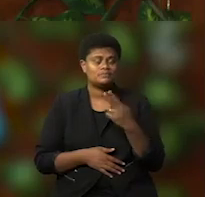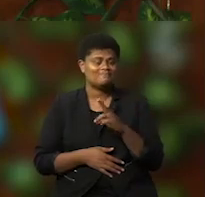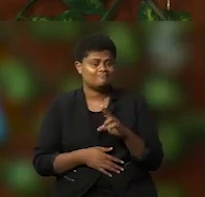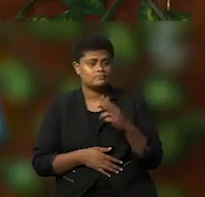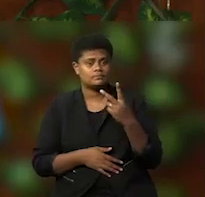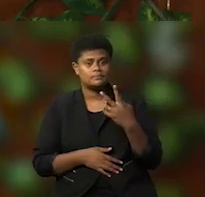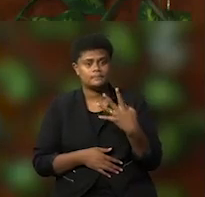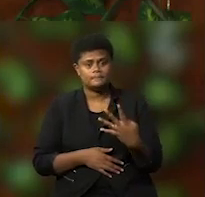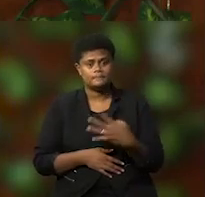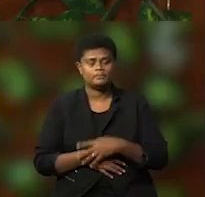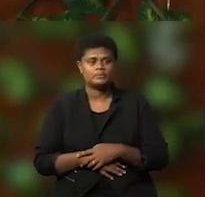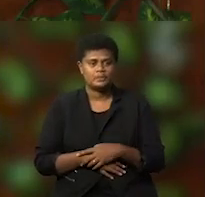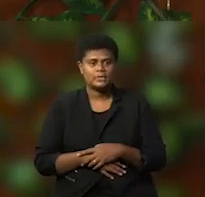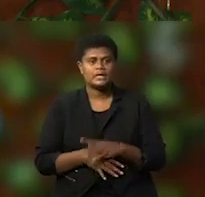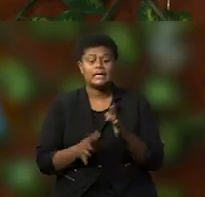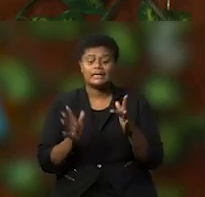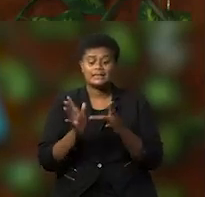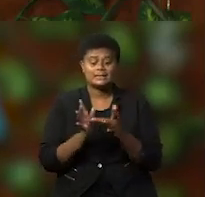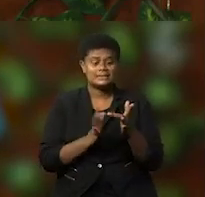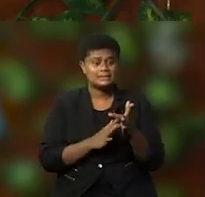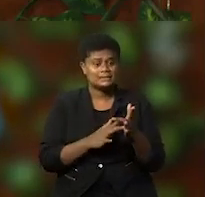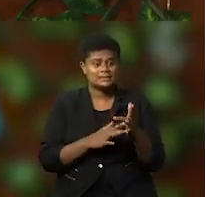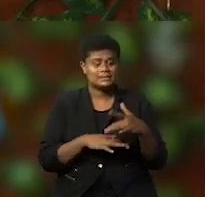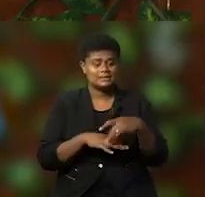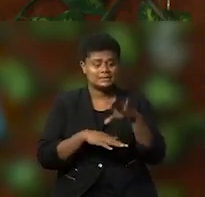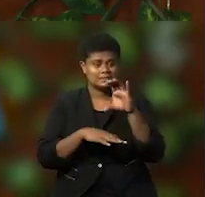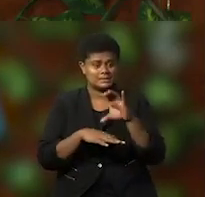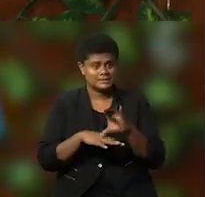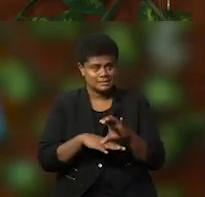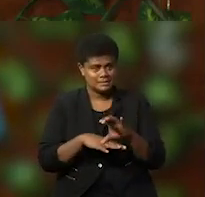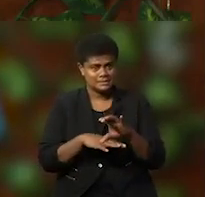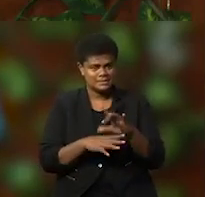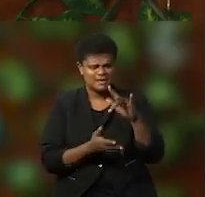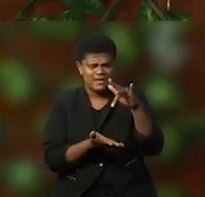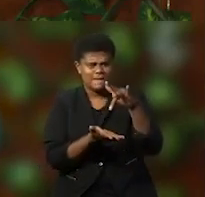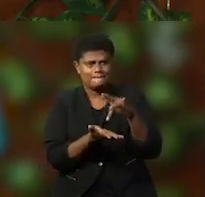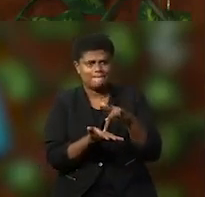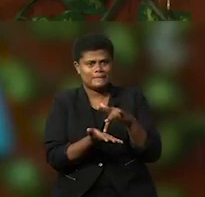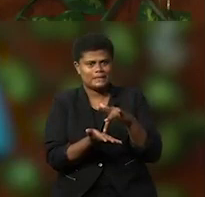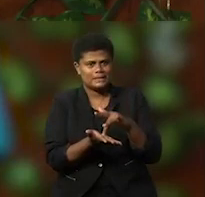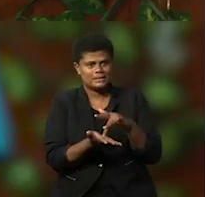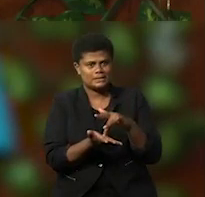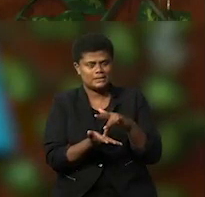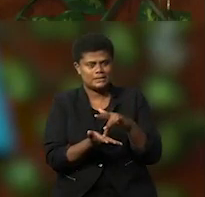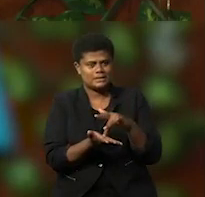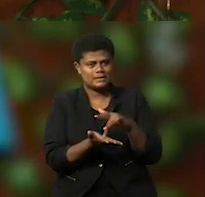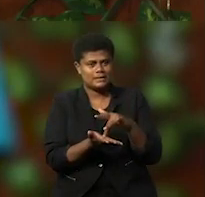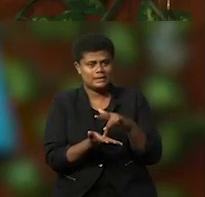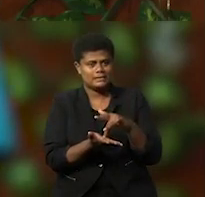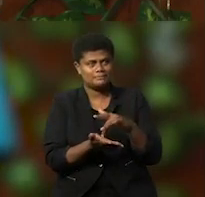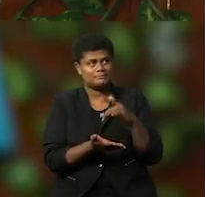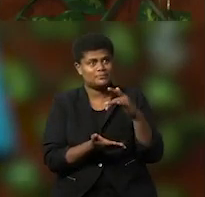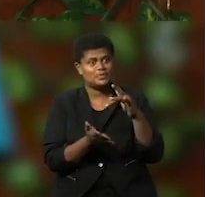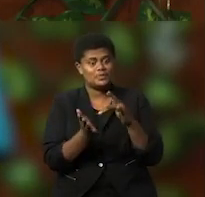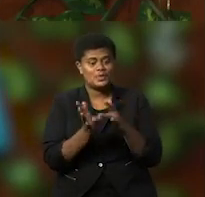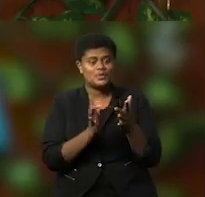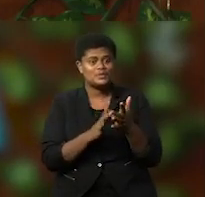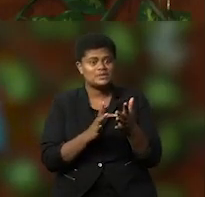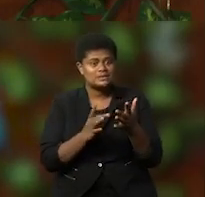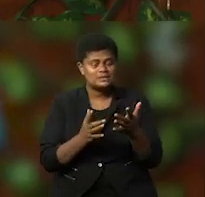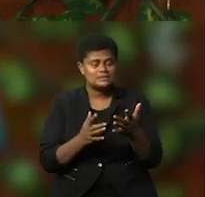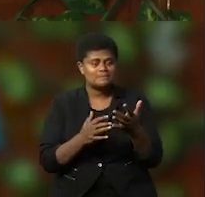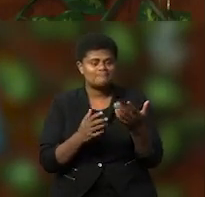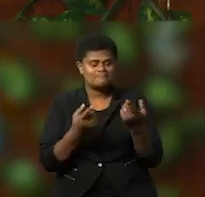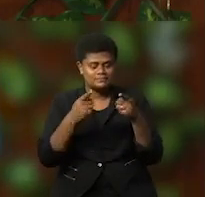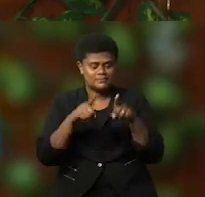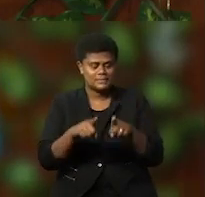him. You know, friends, Jesus is the mediator of the new covenant, and his blood provides for believers his